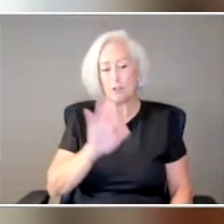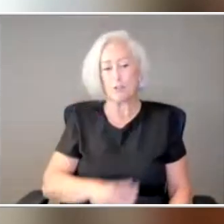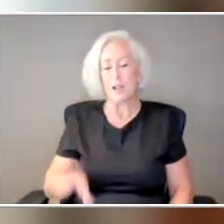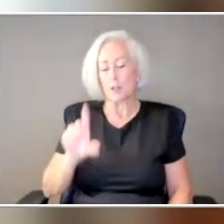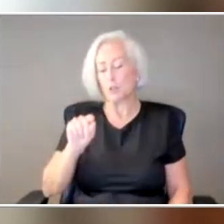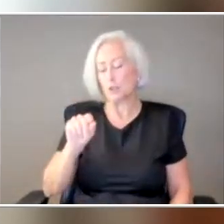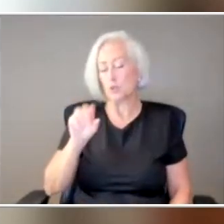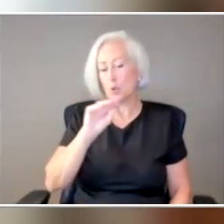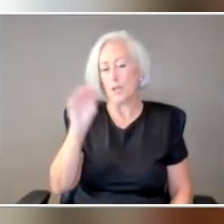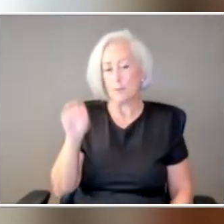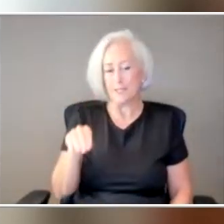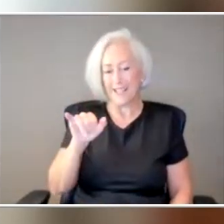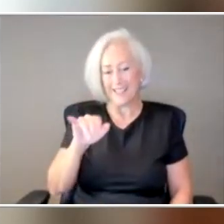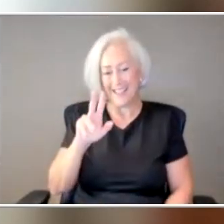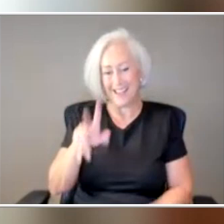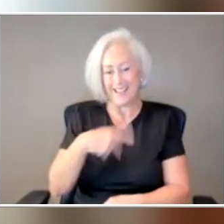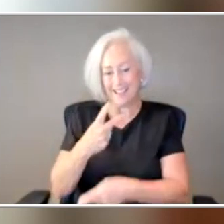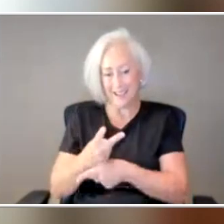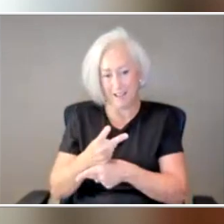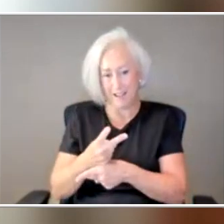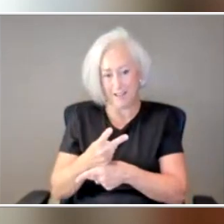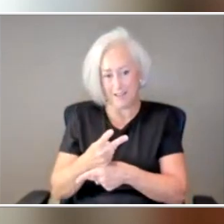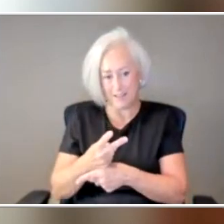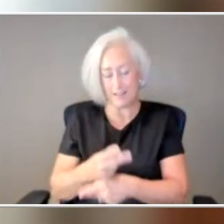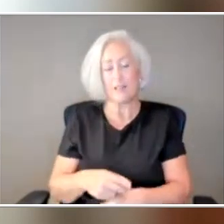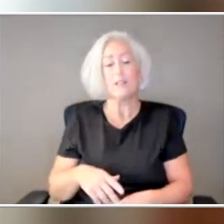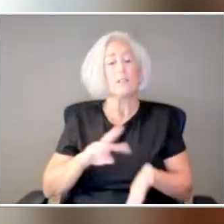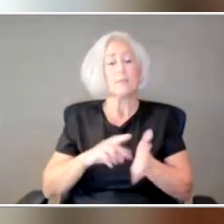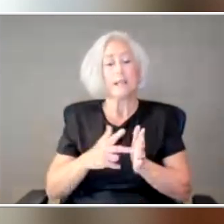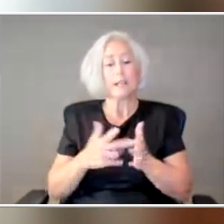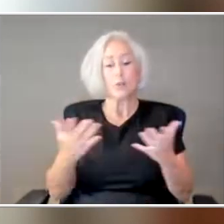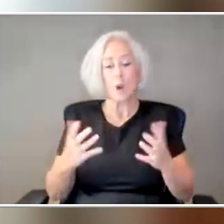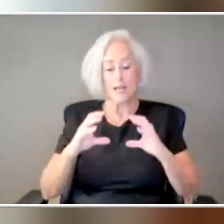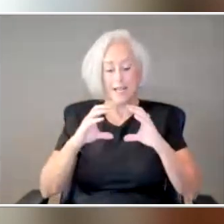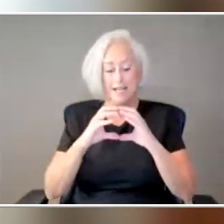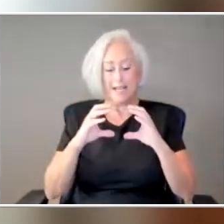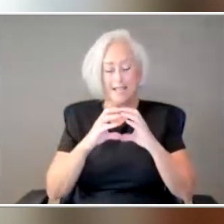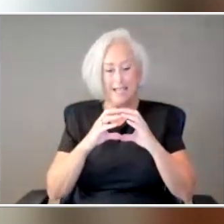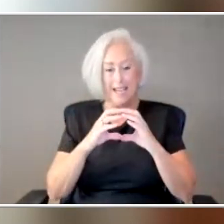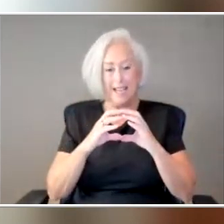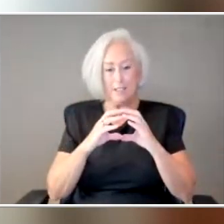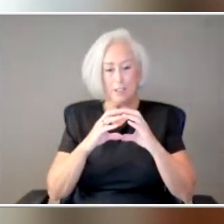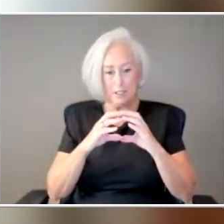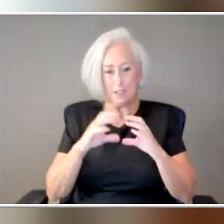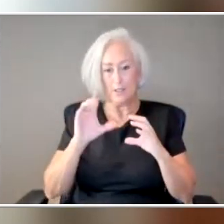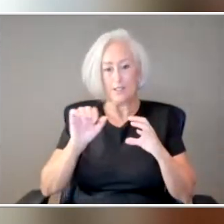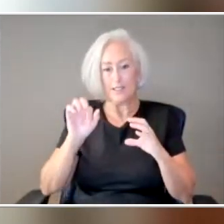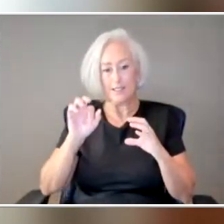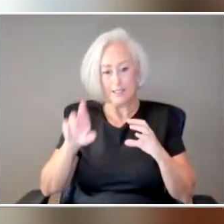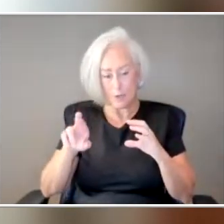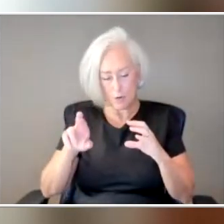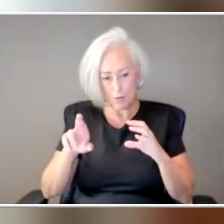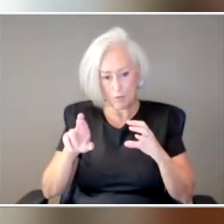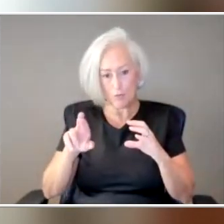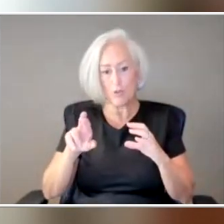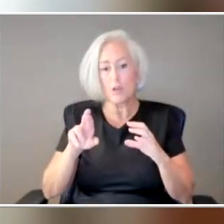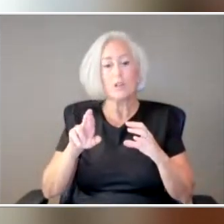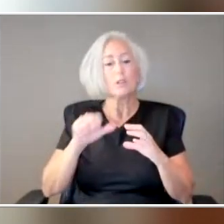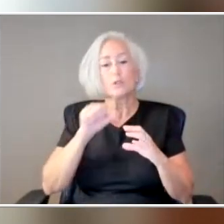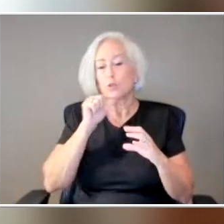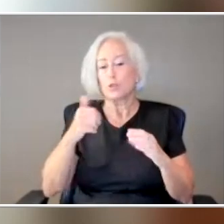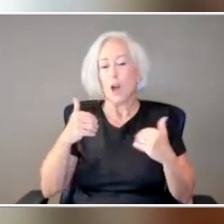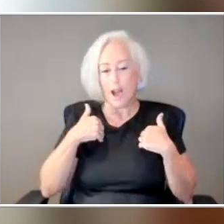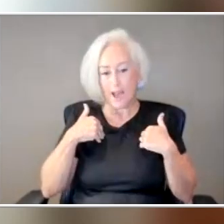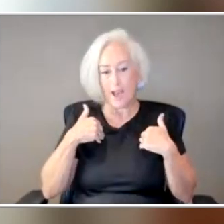cancers. And typically how we define is that the cancer cells lack hormone receptors, which is estrogen and progesterone and another protein